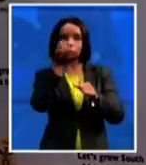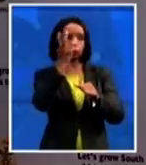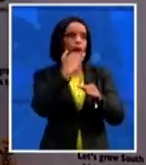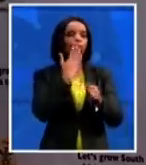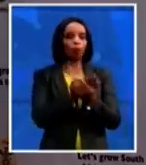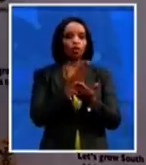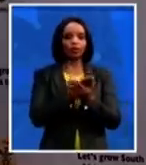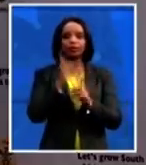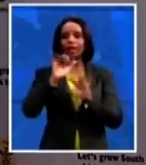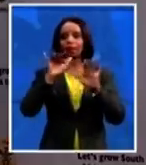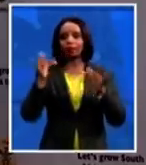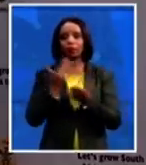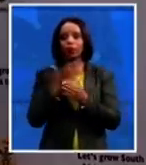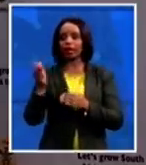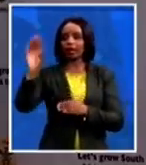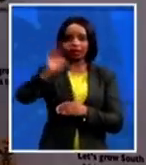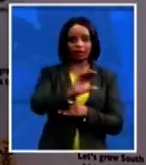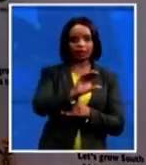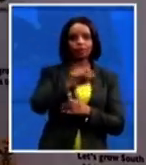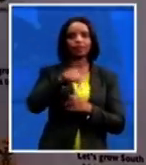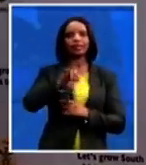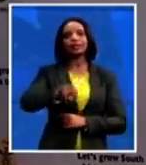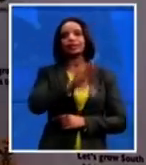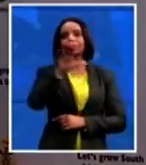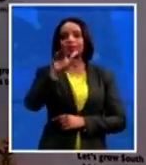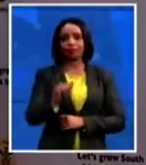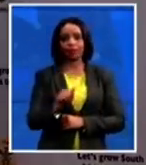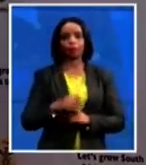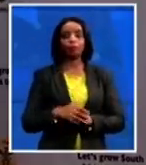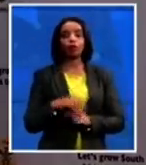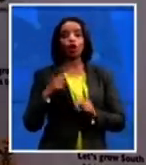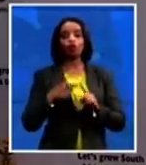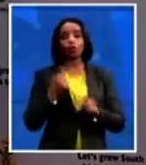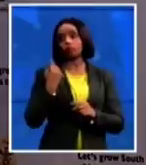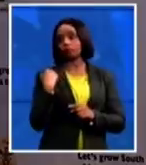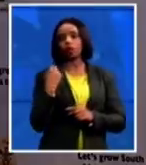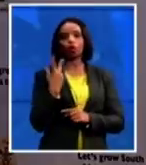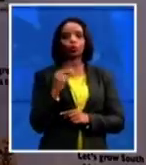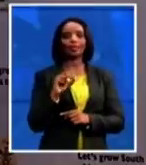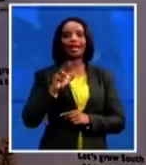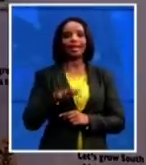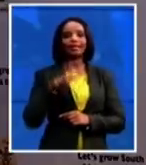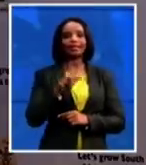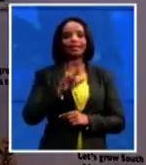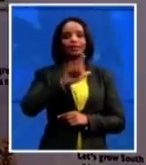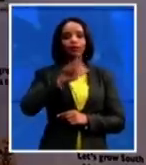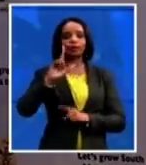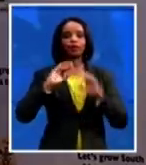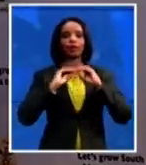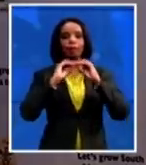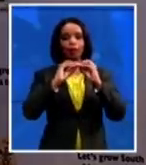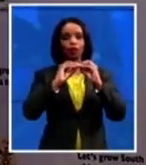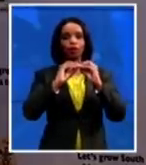has so far secured more than 770 billion in investment commitments across a wide range of economic